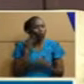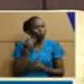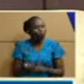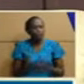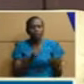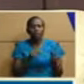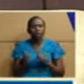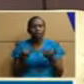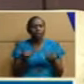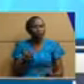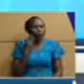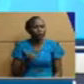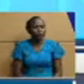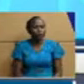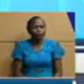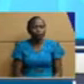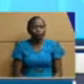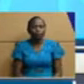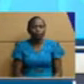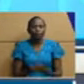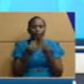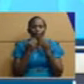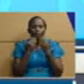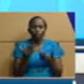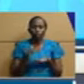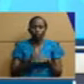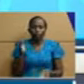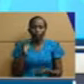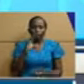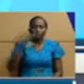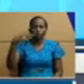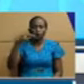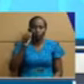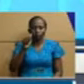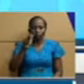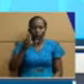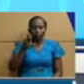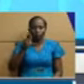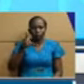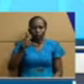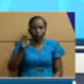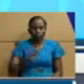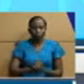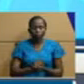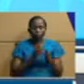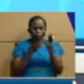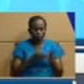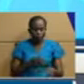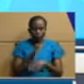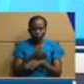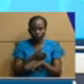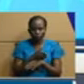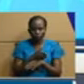now. Thank you. Thank you very much, Charles, the Honorable Minister